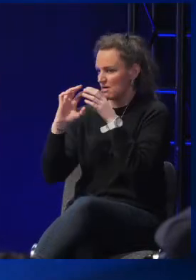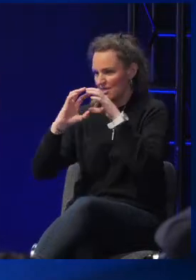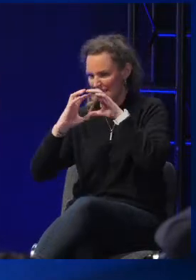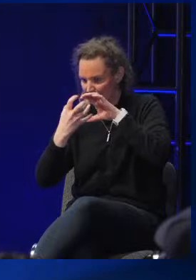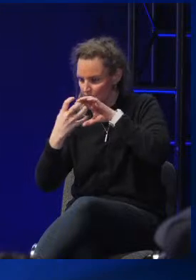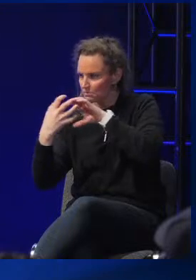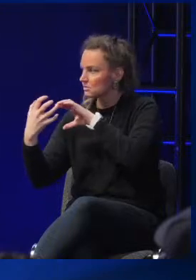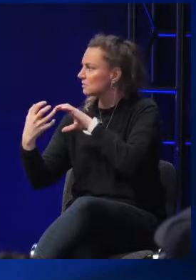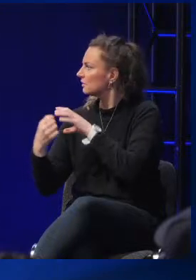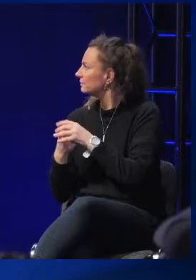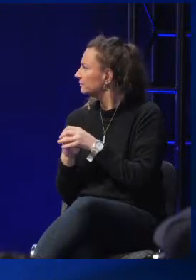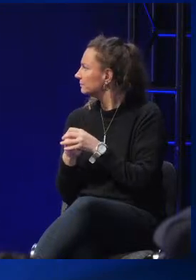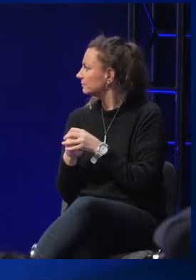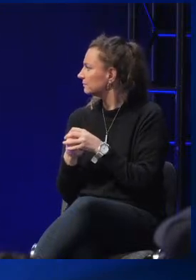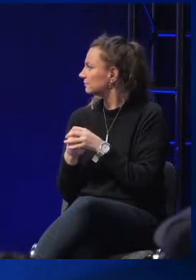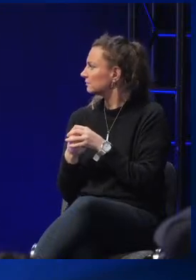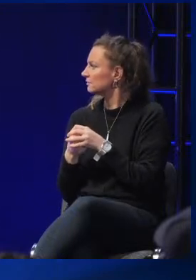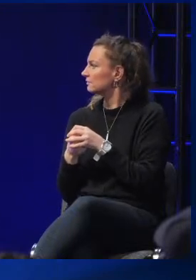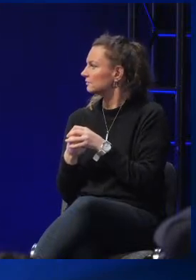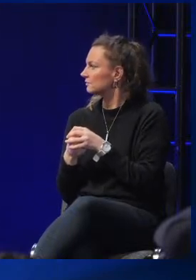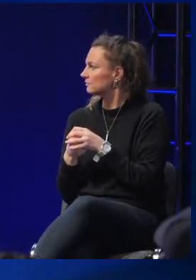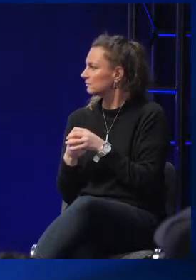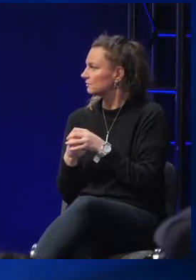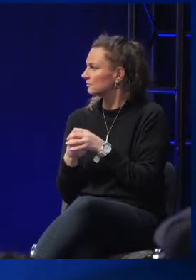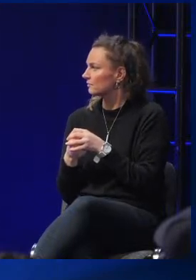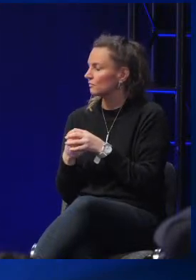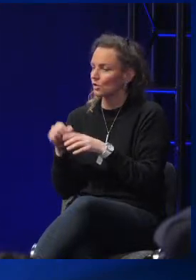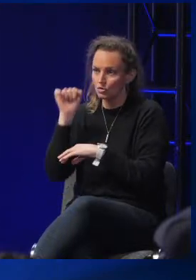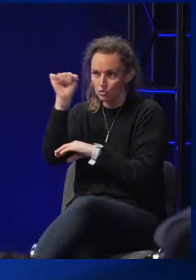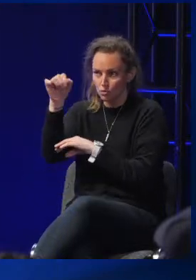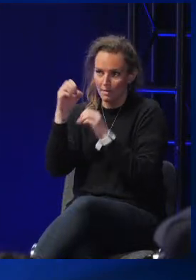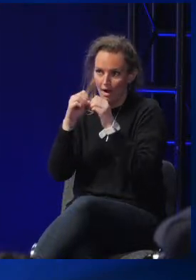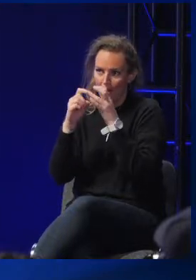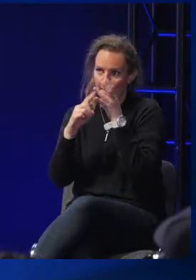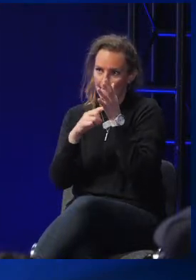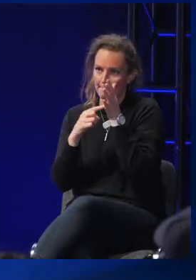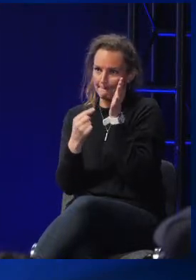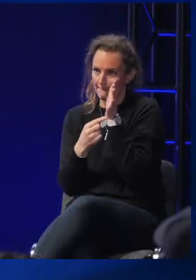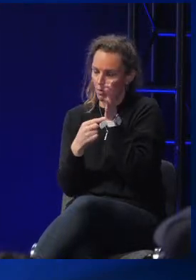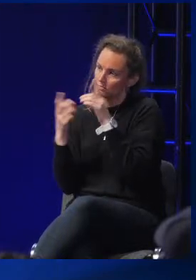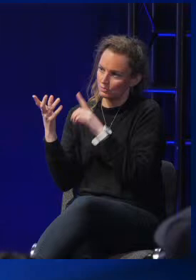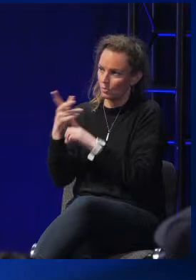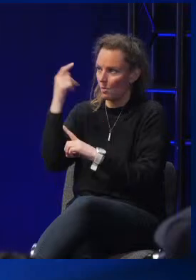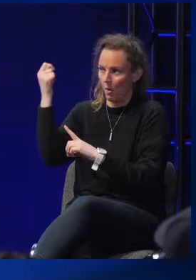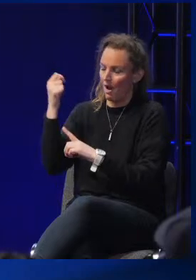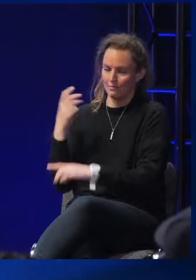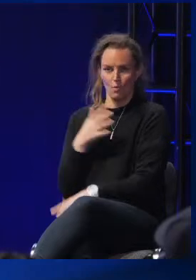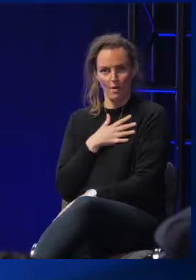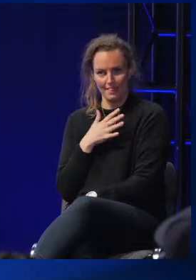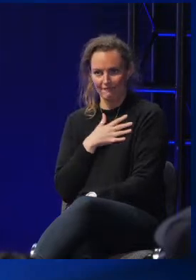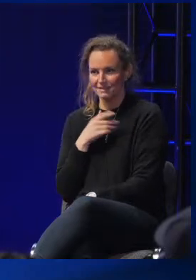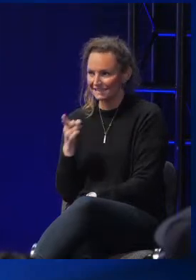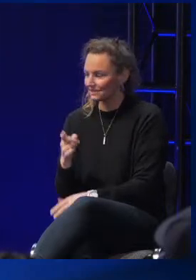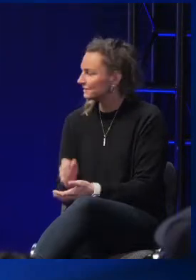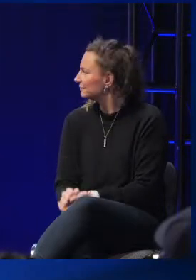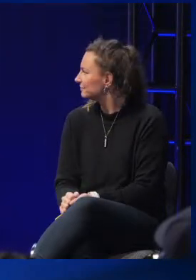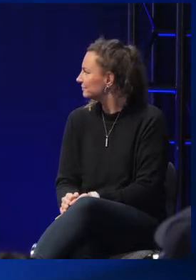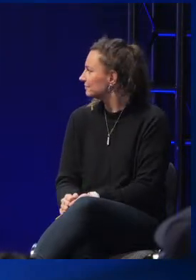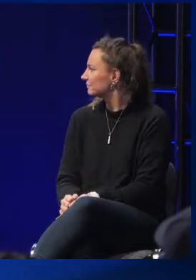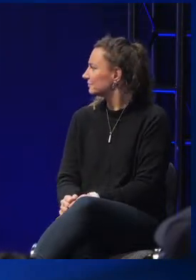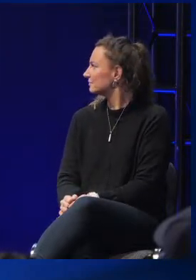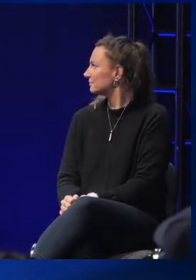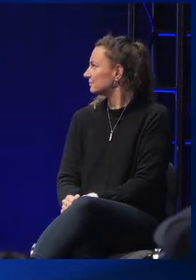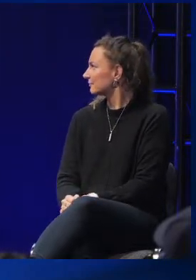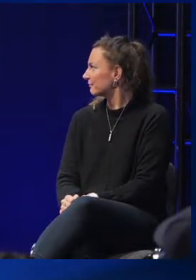Leitz Hugo, and yeah, Super Bolters won, and Maura loved it. So yeah, in the very first